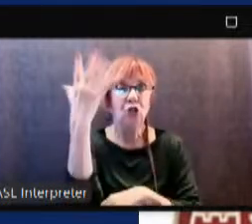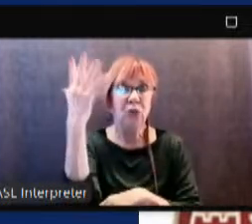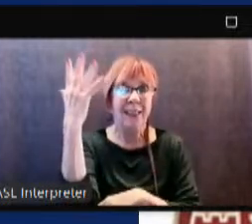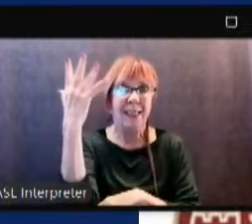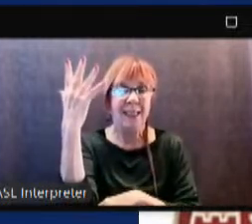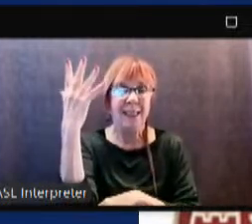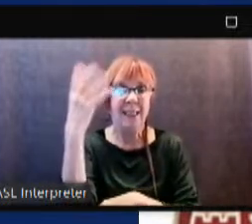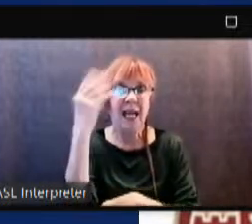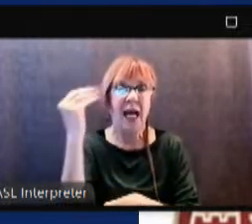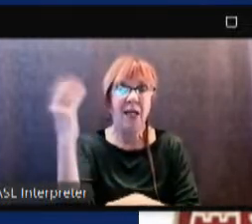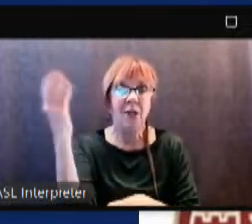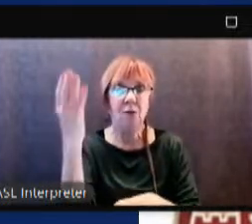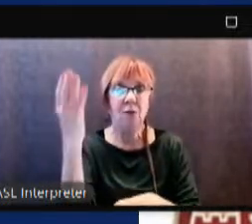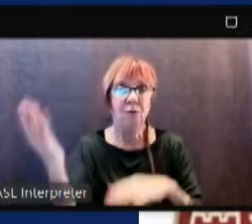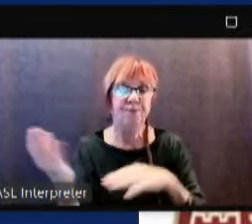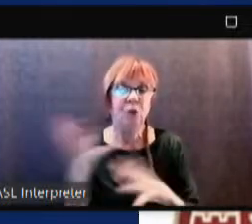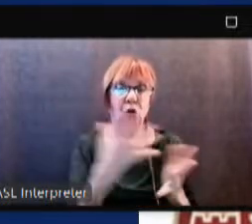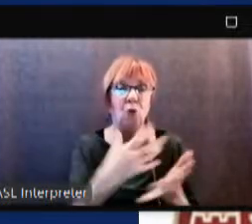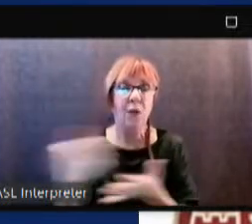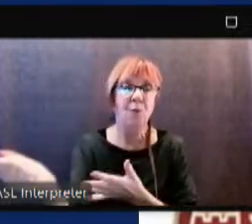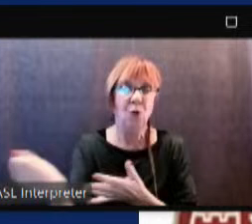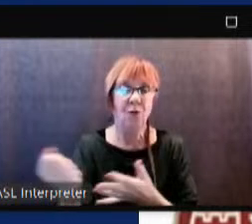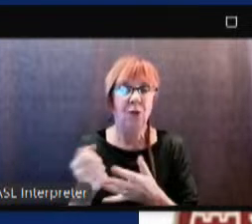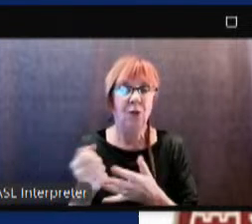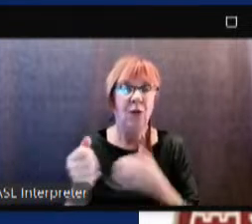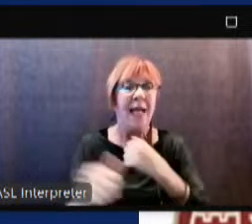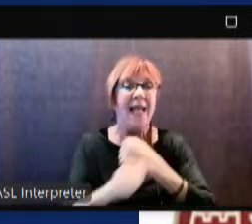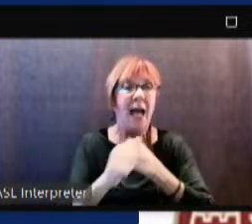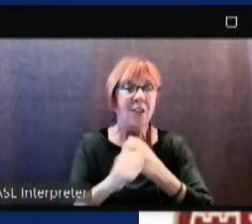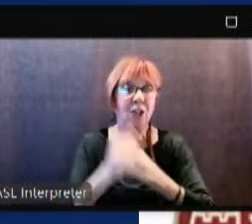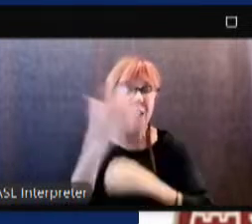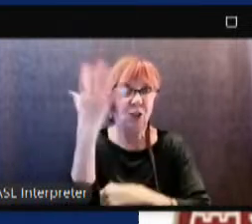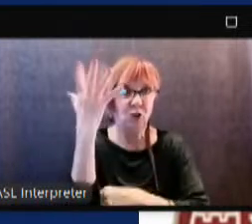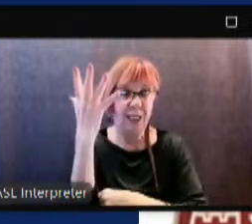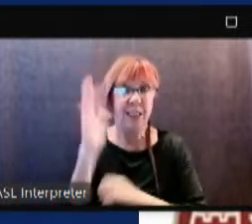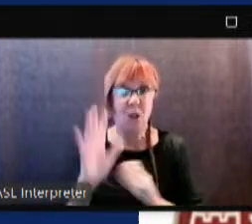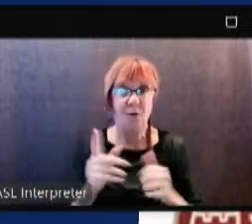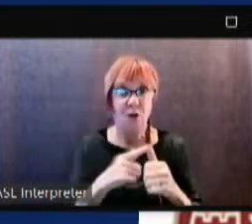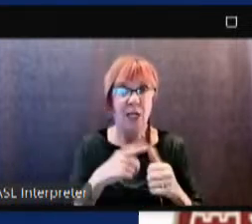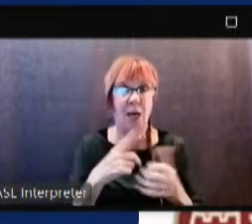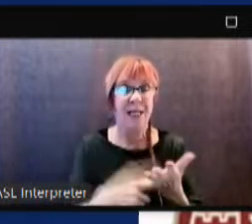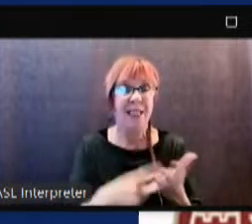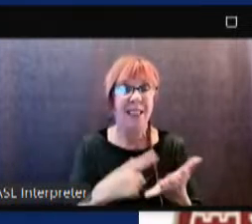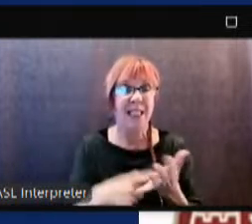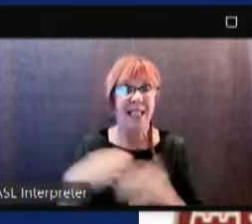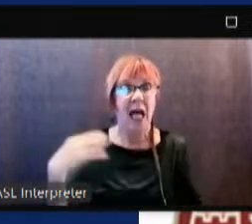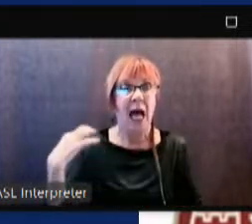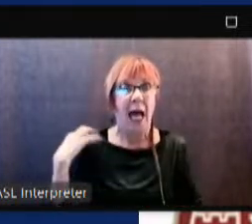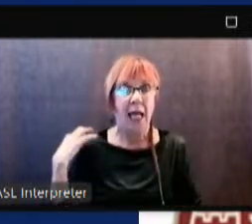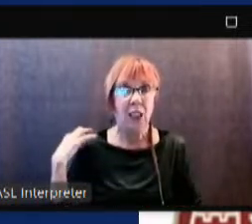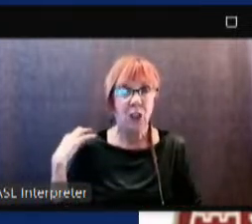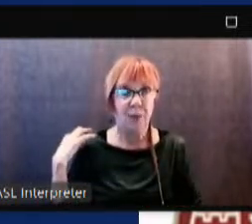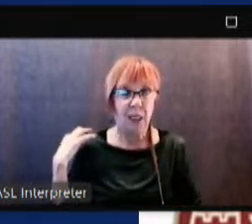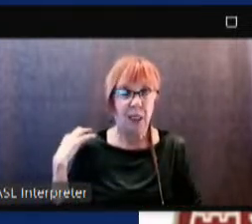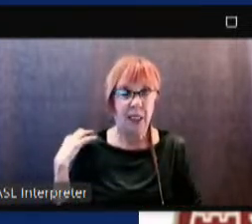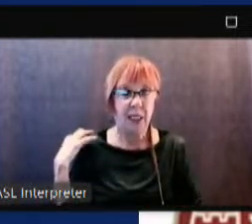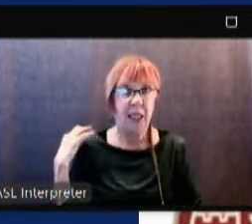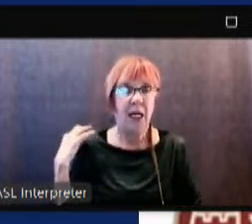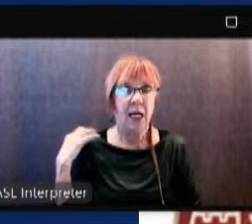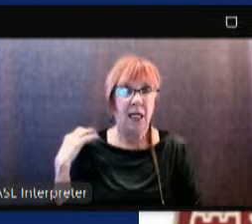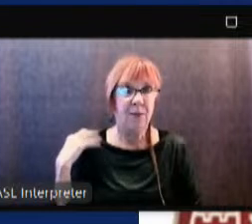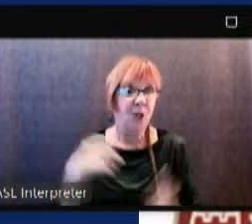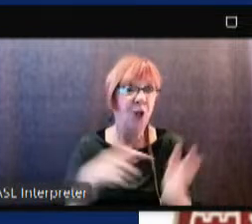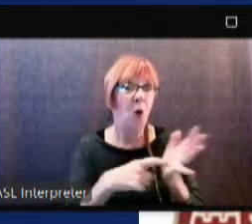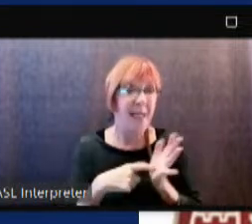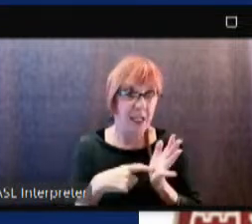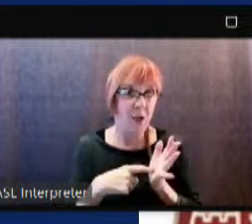removal program. So first I'll talk about the eligibility, or what we've been the criteria.